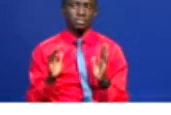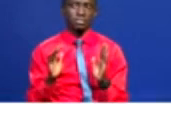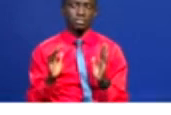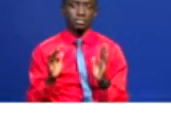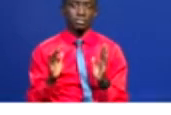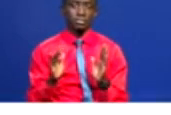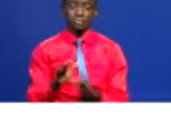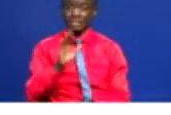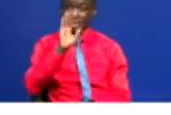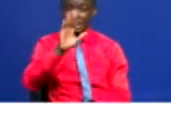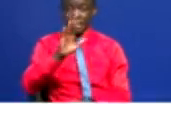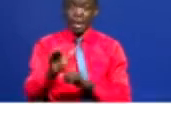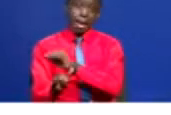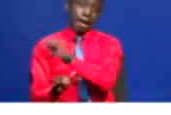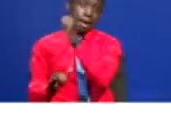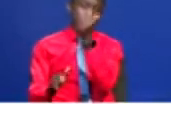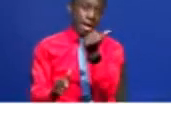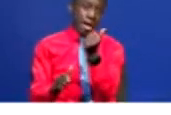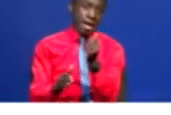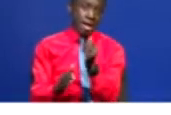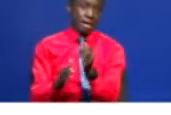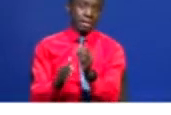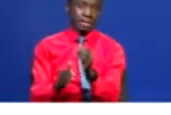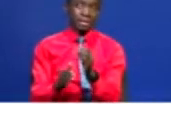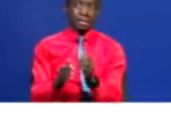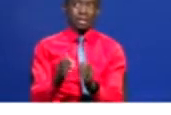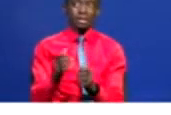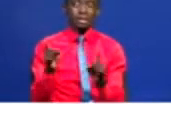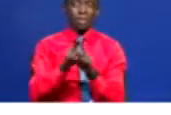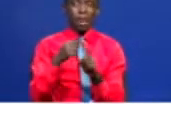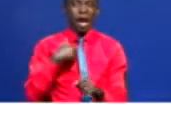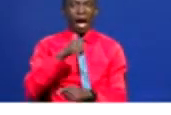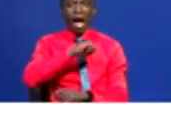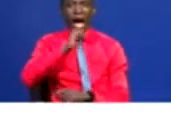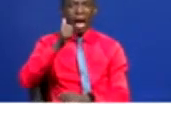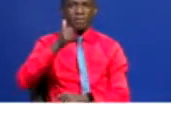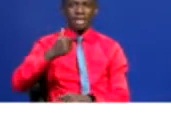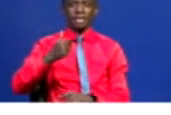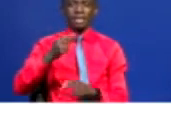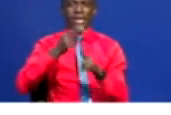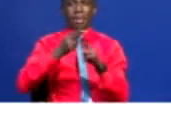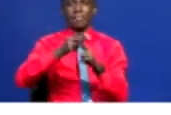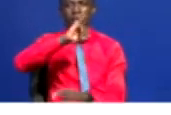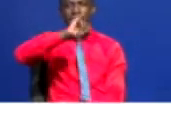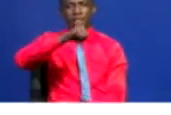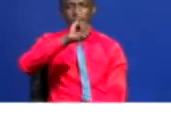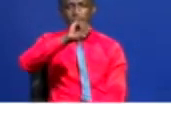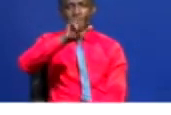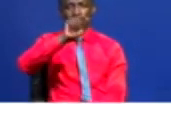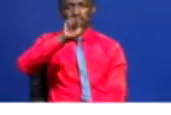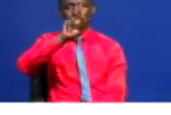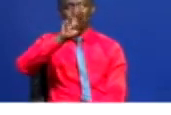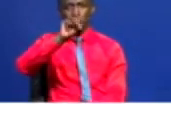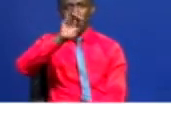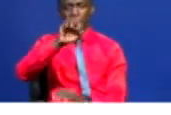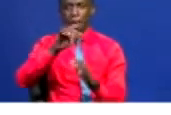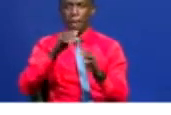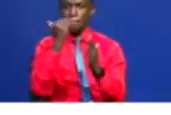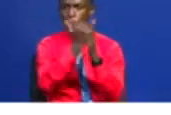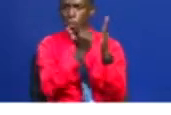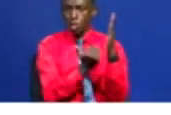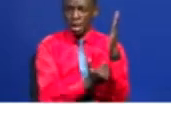On the flip side of it, more so through our recently launched Jitume program, which we have been rolling out through the TVET, in partnership with the